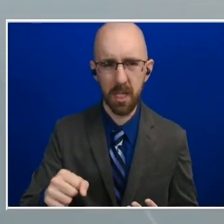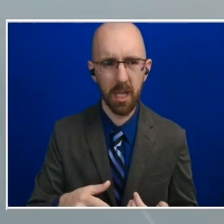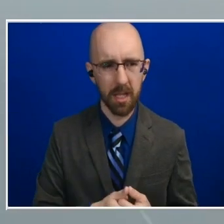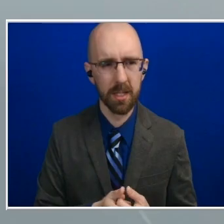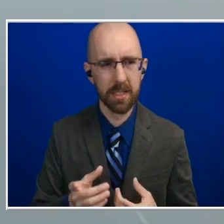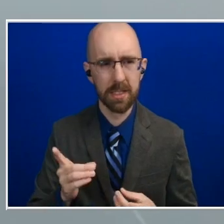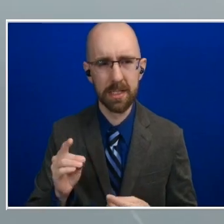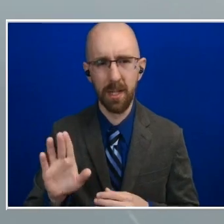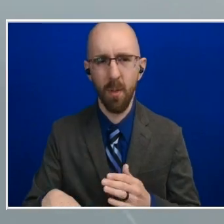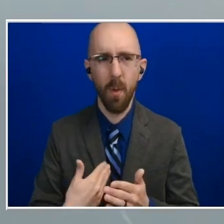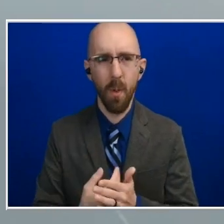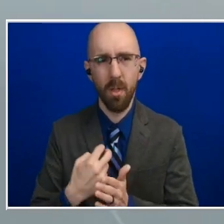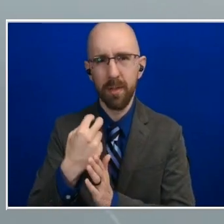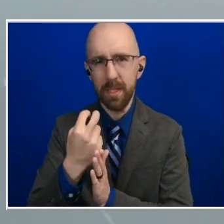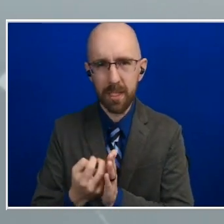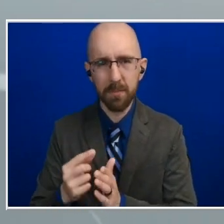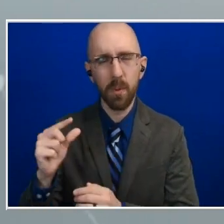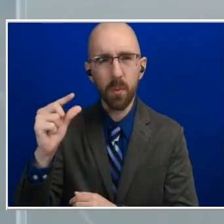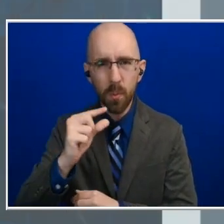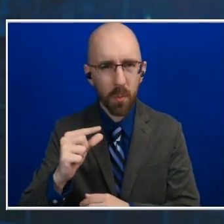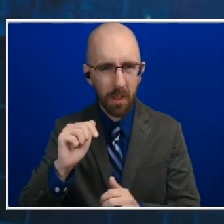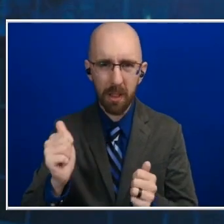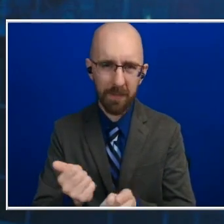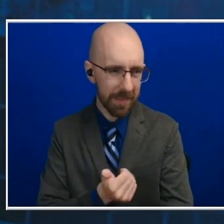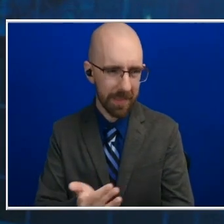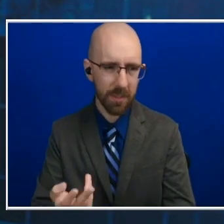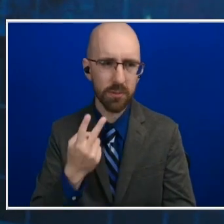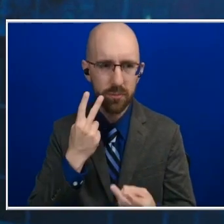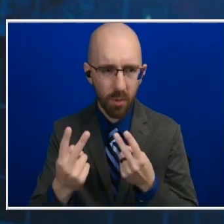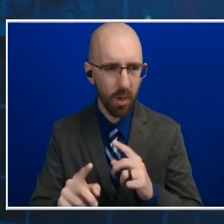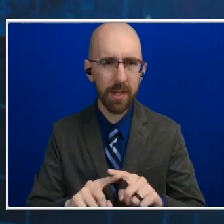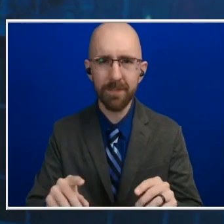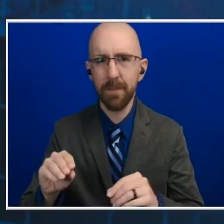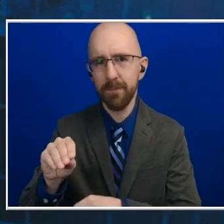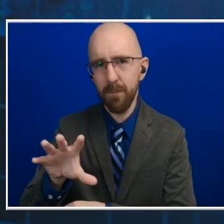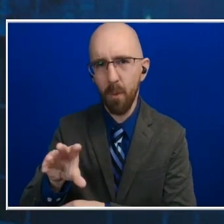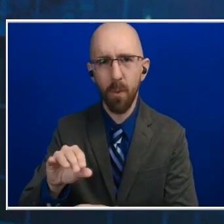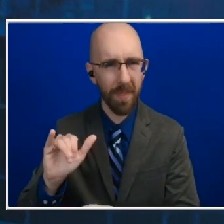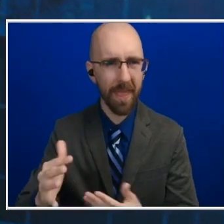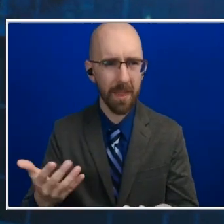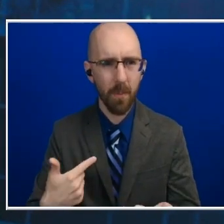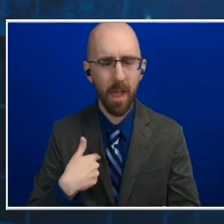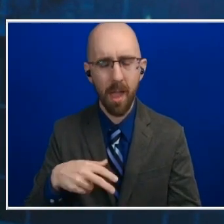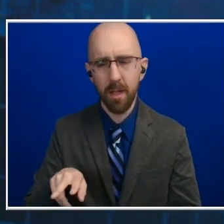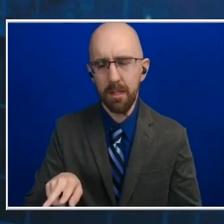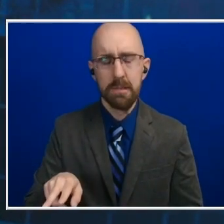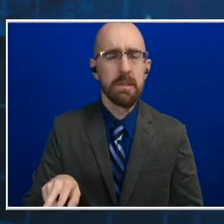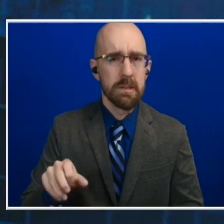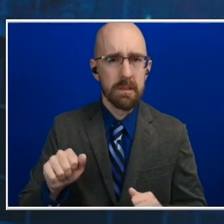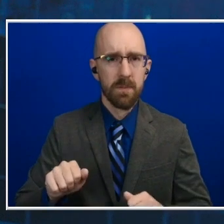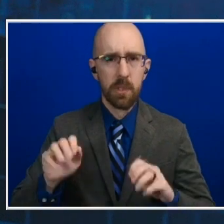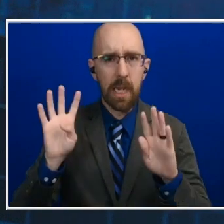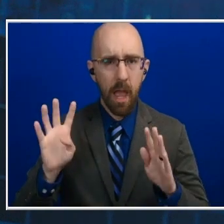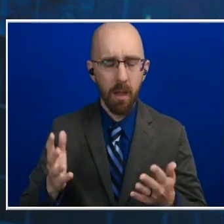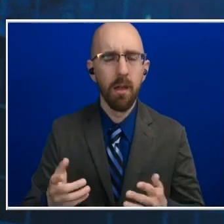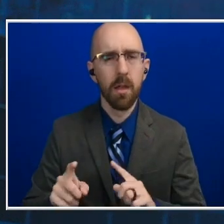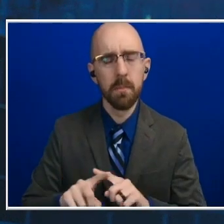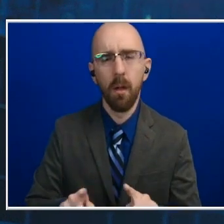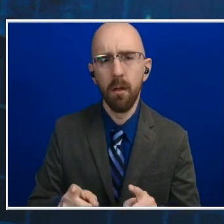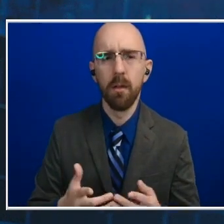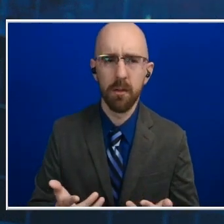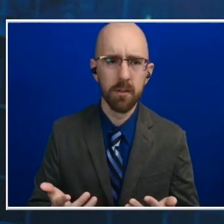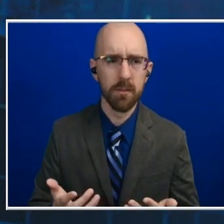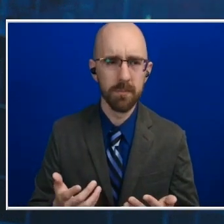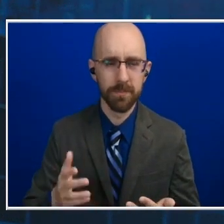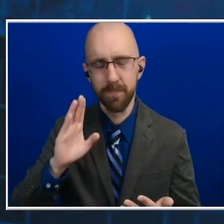dive, Google dive and everything. We saw all the different photos, and that's kind of what freaked me out at first. Because the first picture,